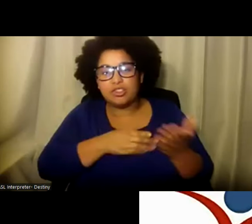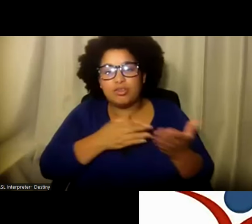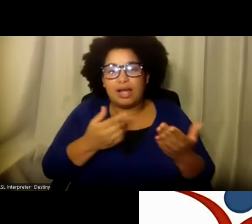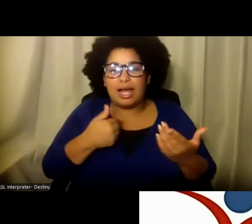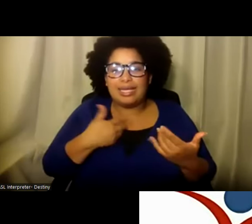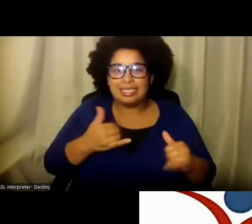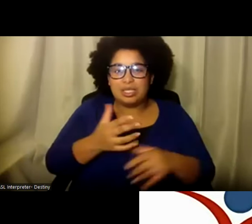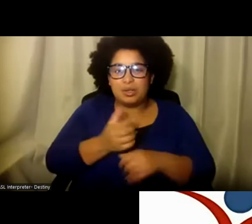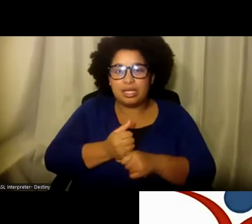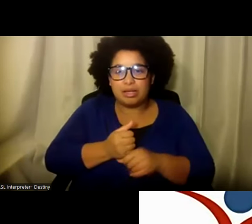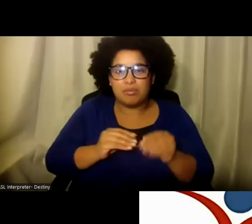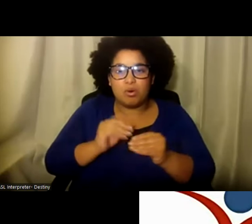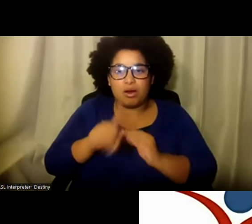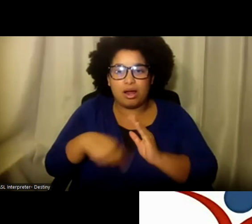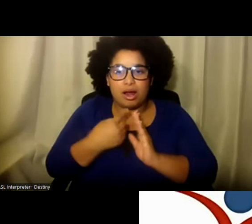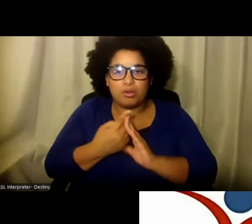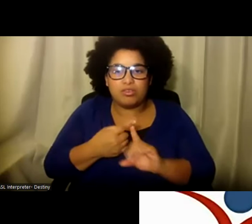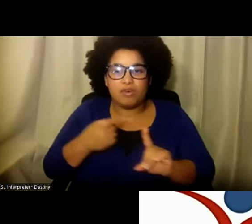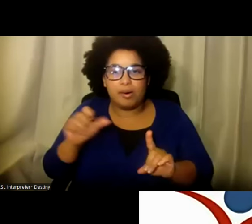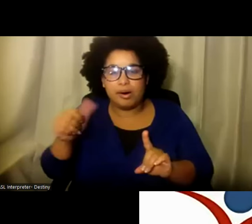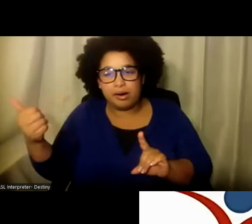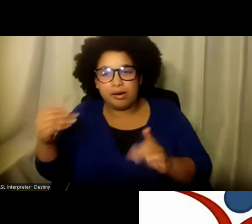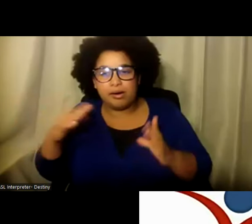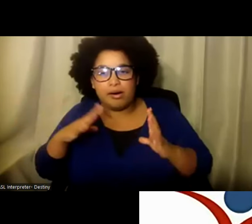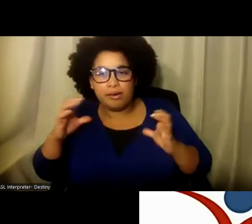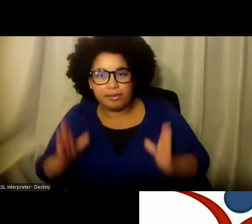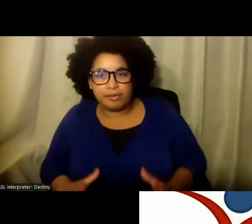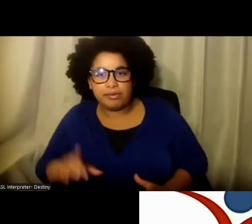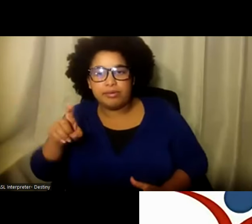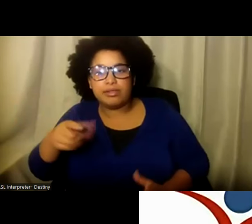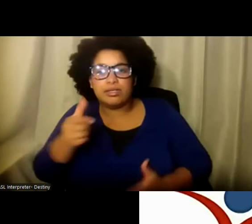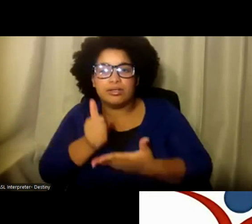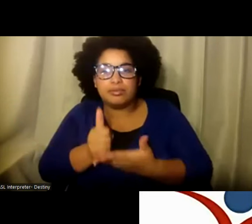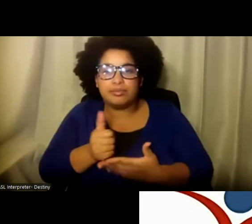gain more hours from the other clients that need help.